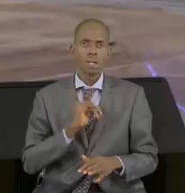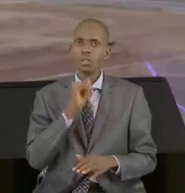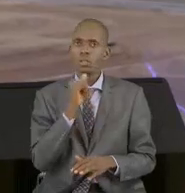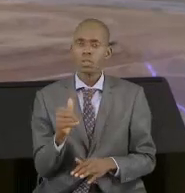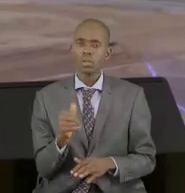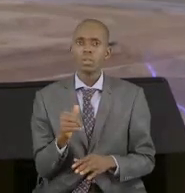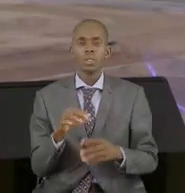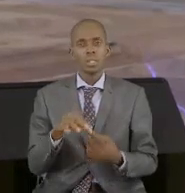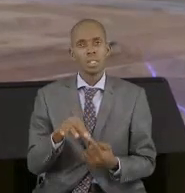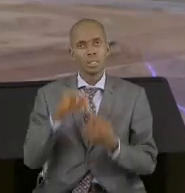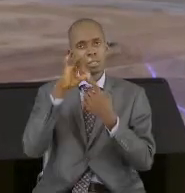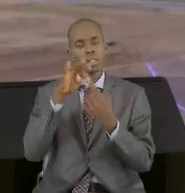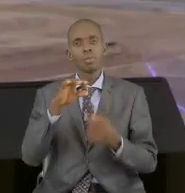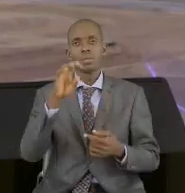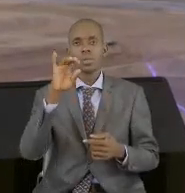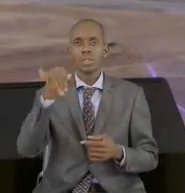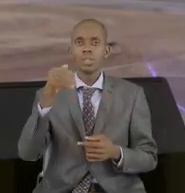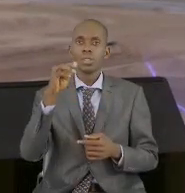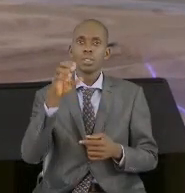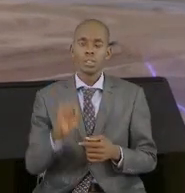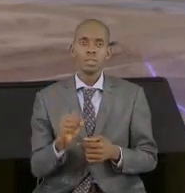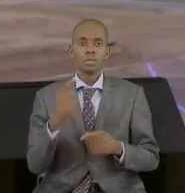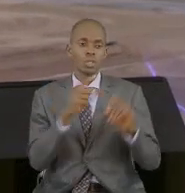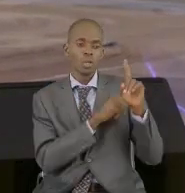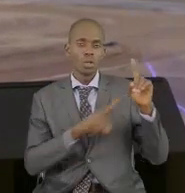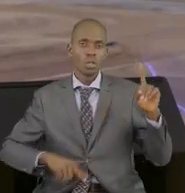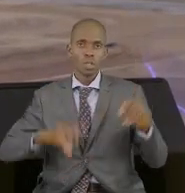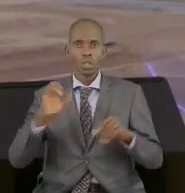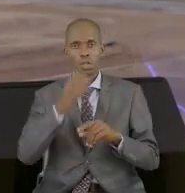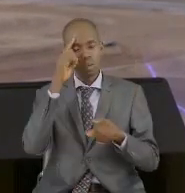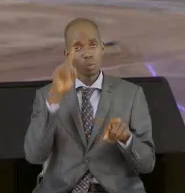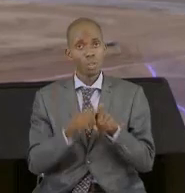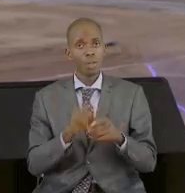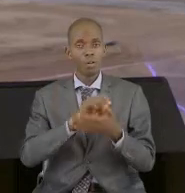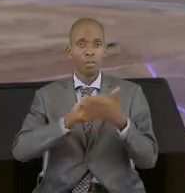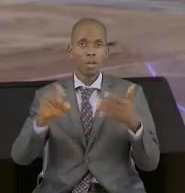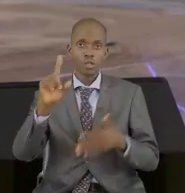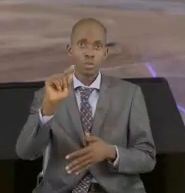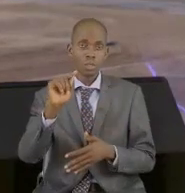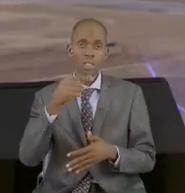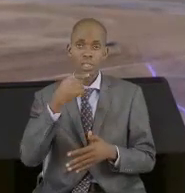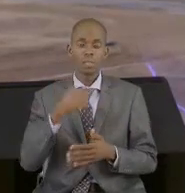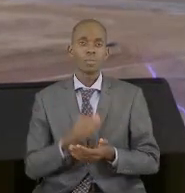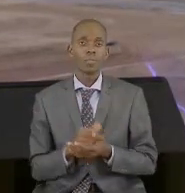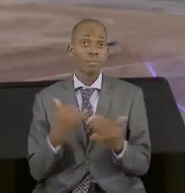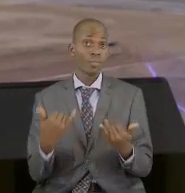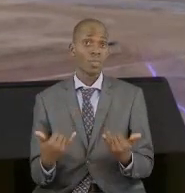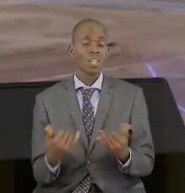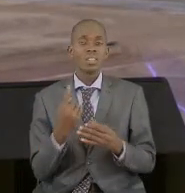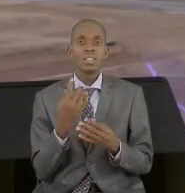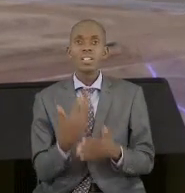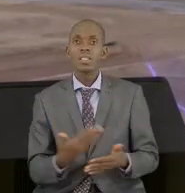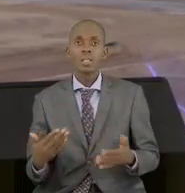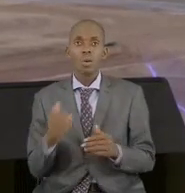except James, the Lord's brother. Verse 20 tells us, now the things which